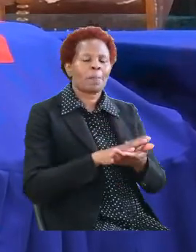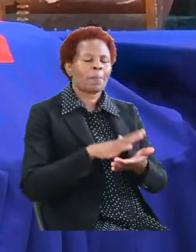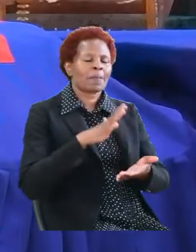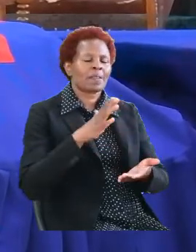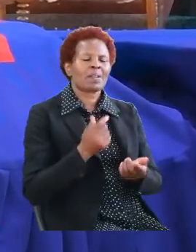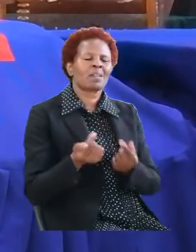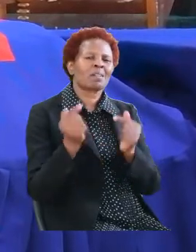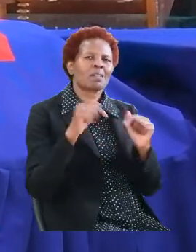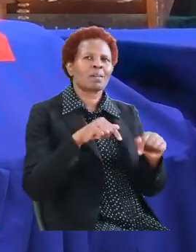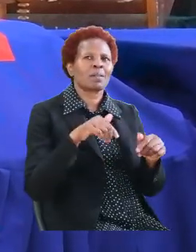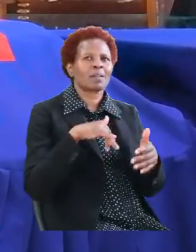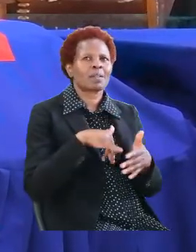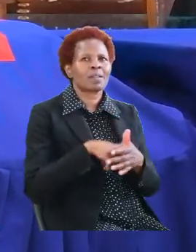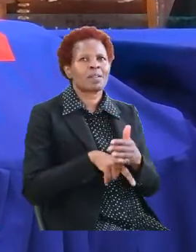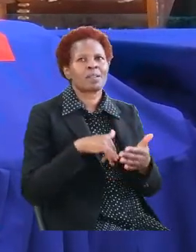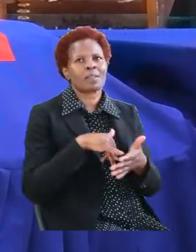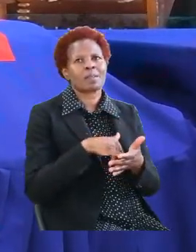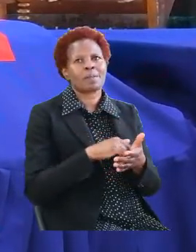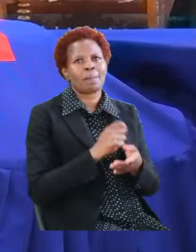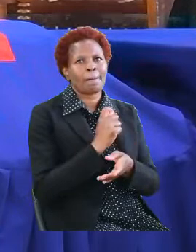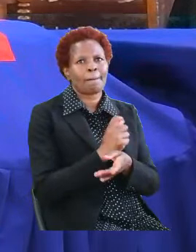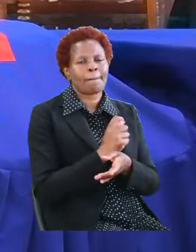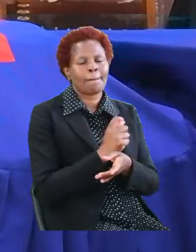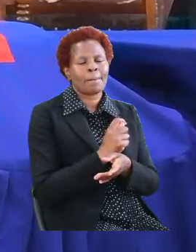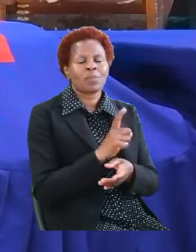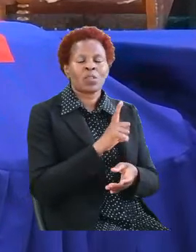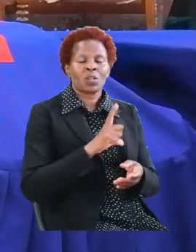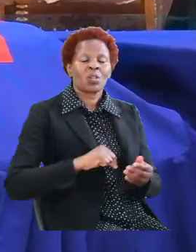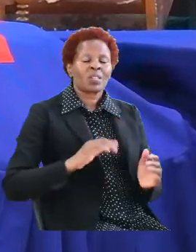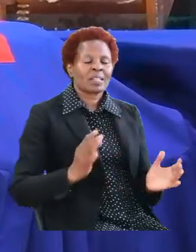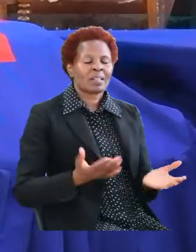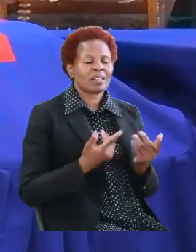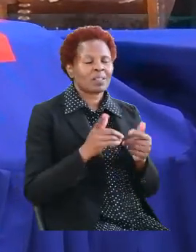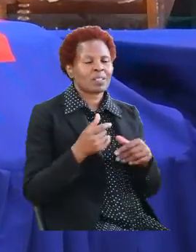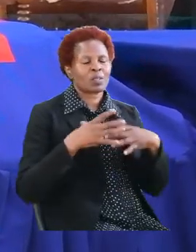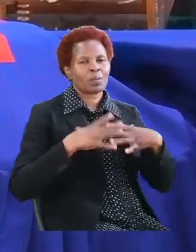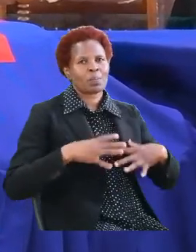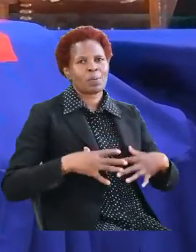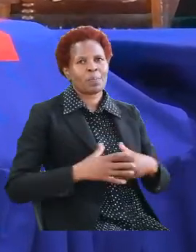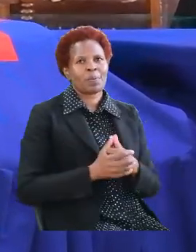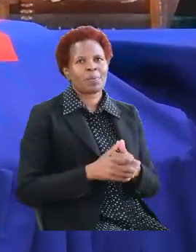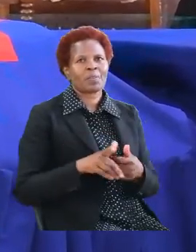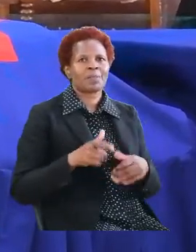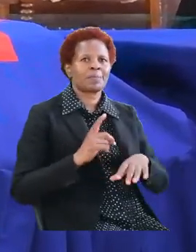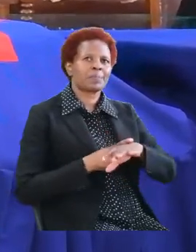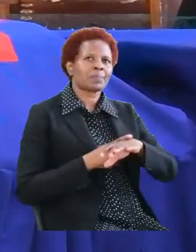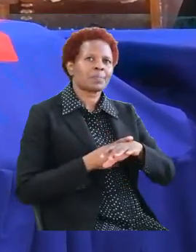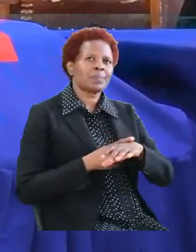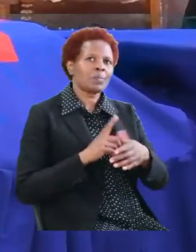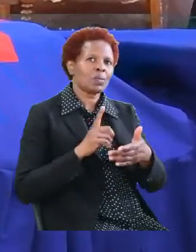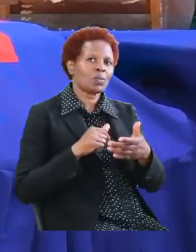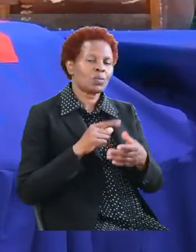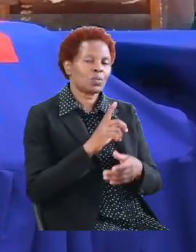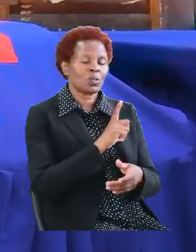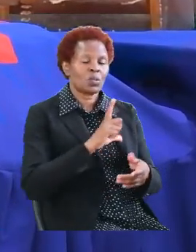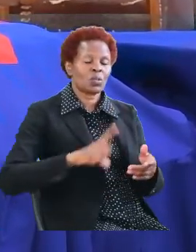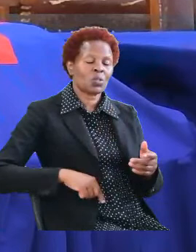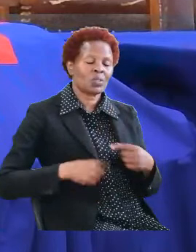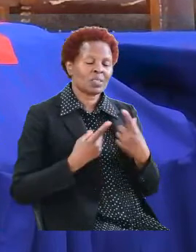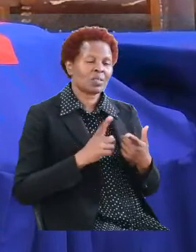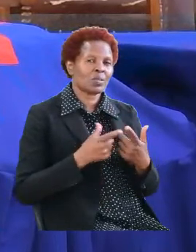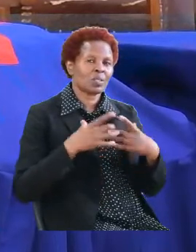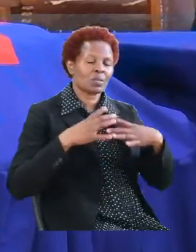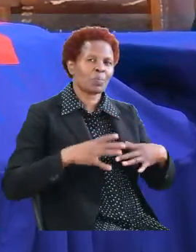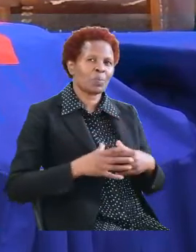to come there. And so the Lord again encourages them. And at this time, when the Lord is speaking these things, you know, these guys